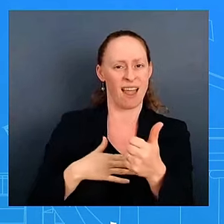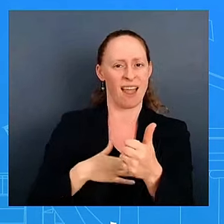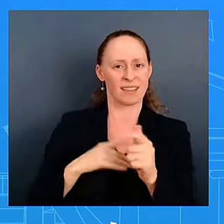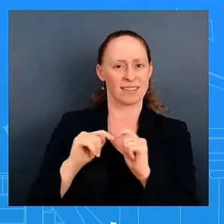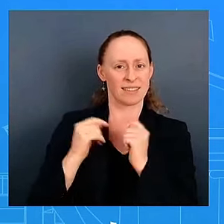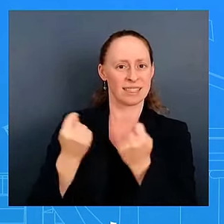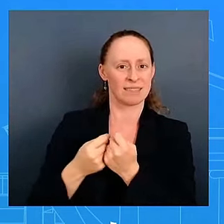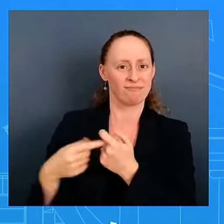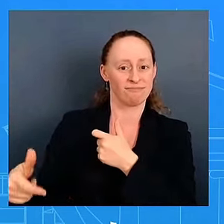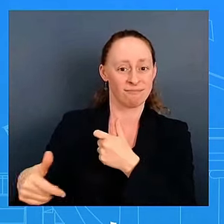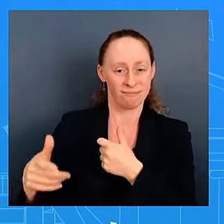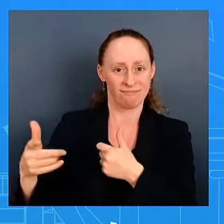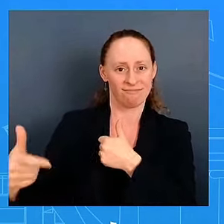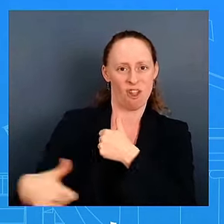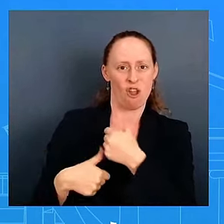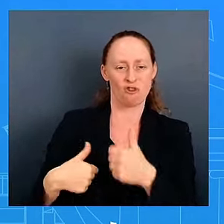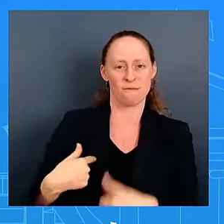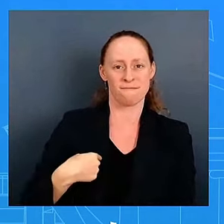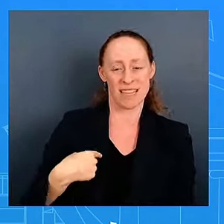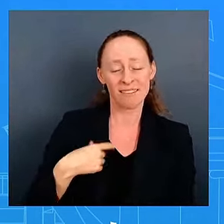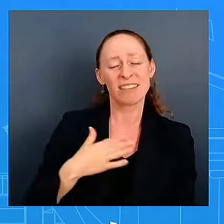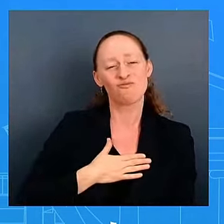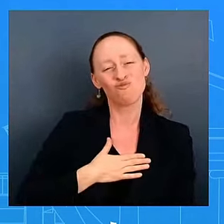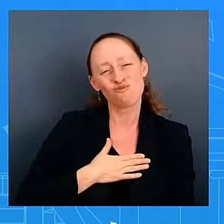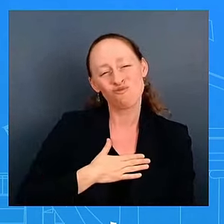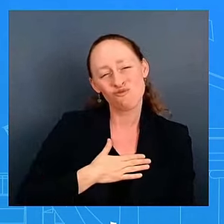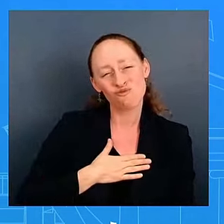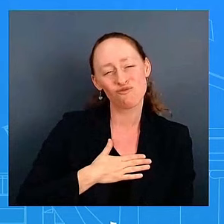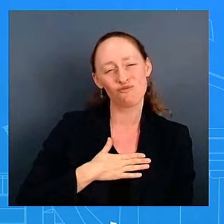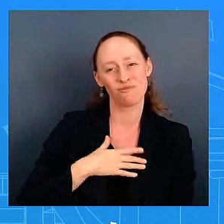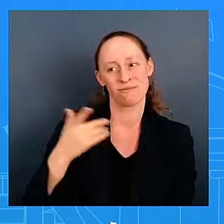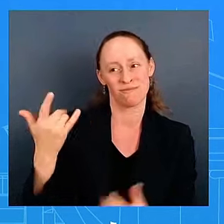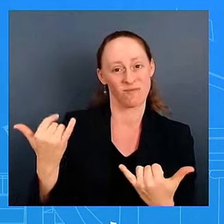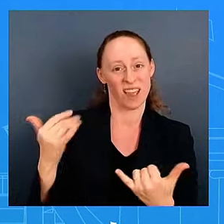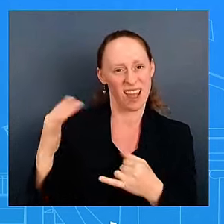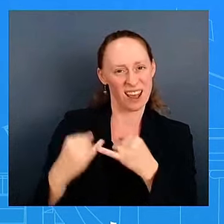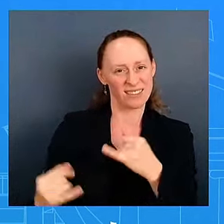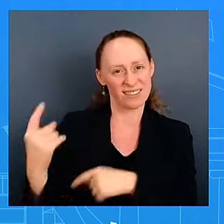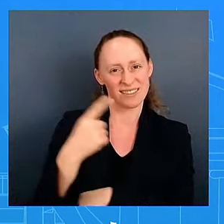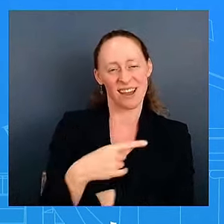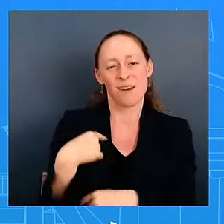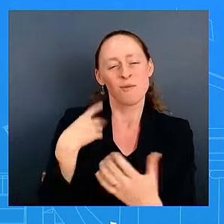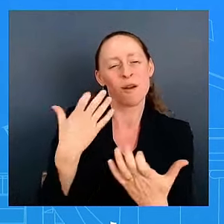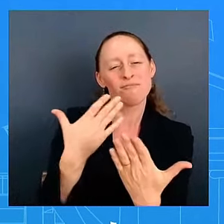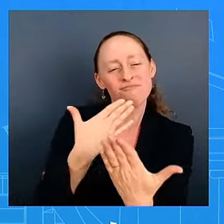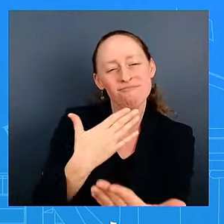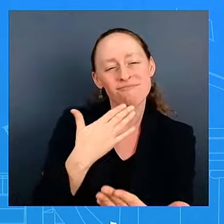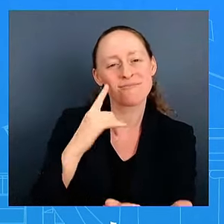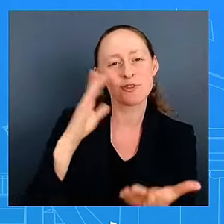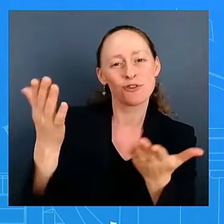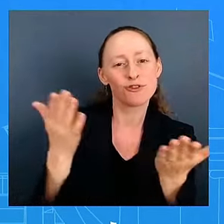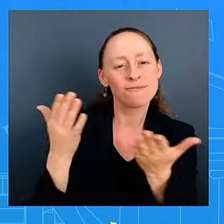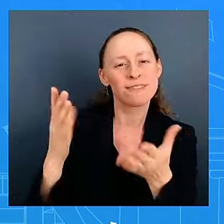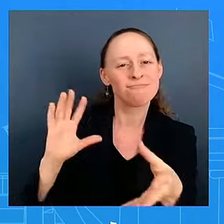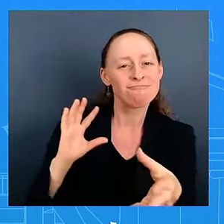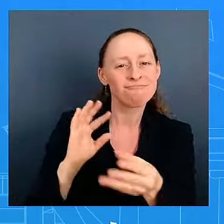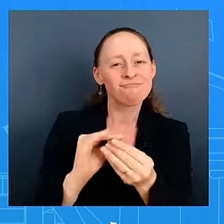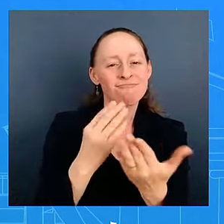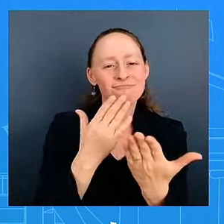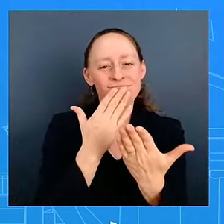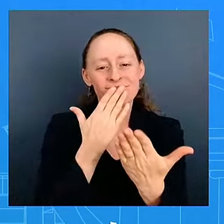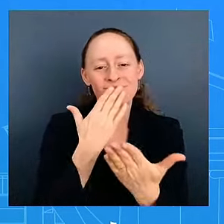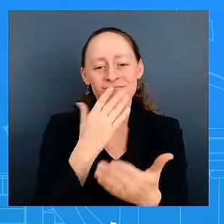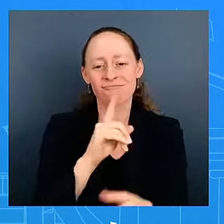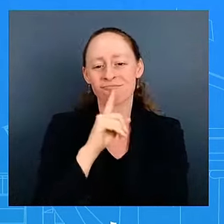day, but we are so grateful for his service. And he has been an incredible colleague. We were lucky to have him on